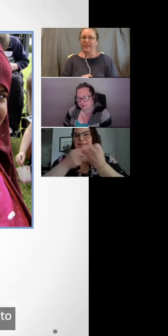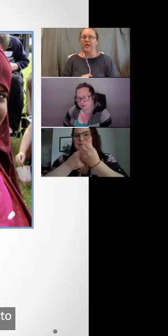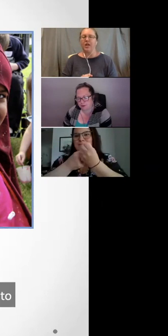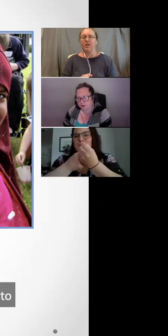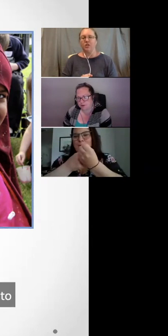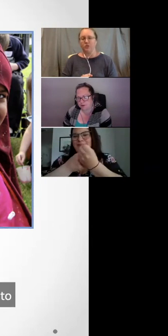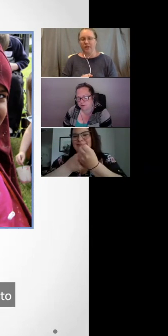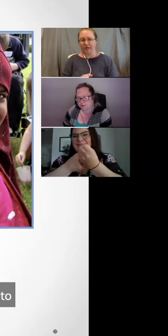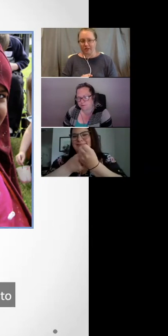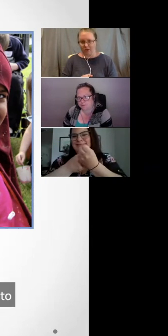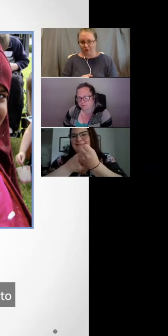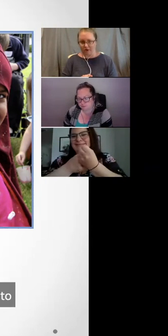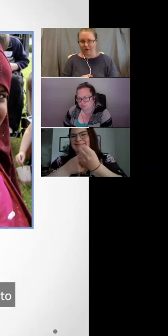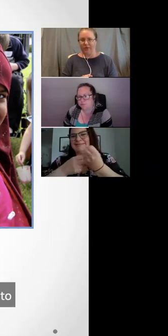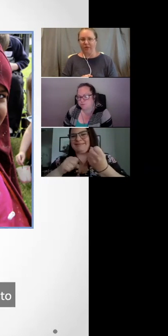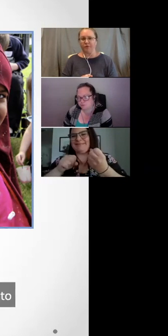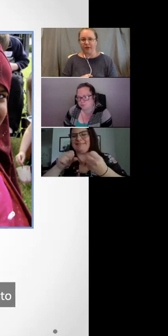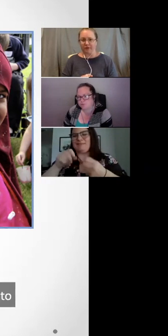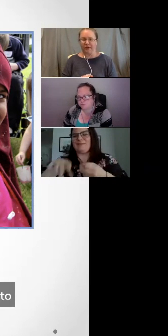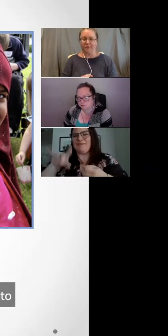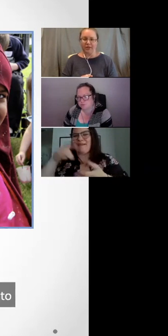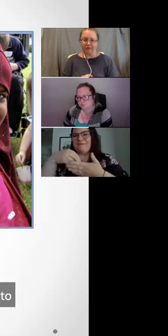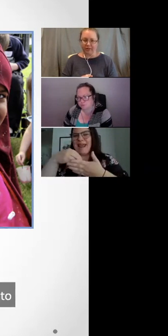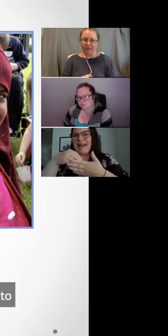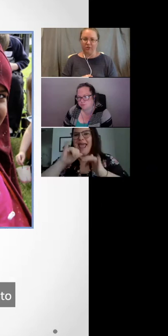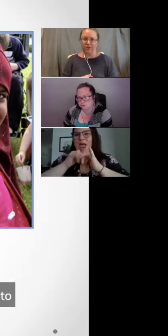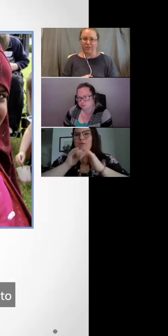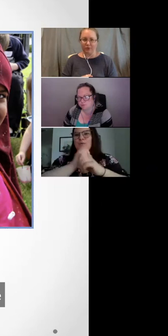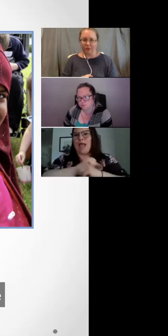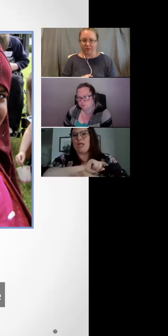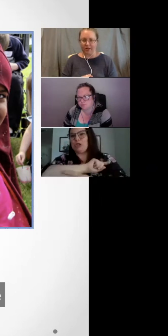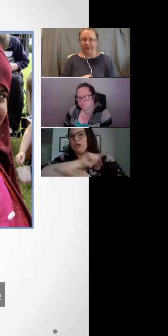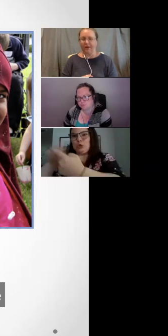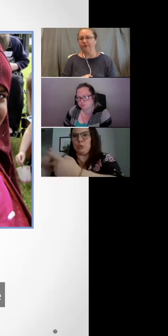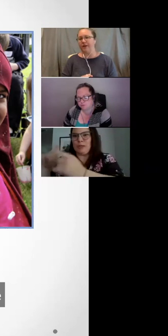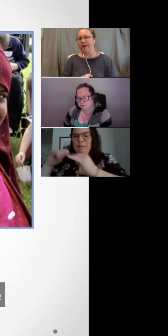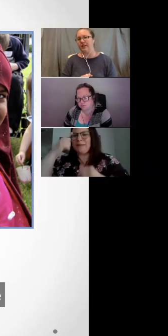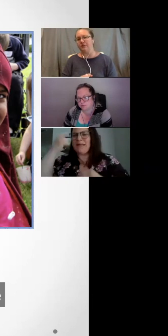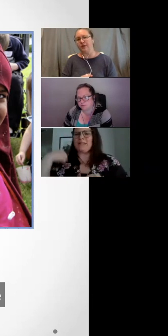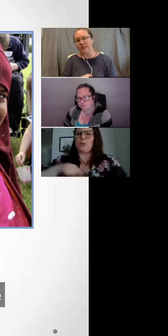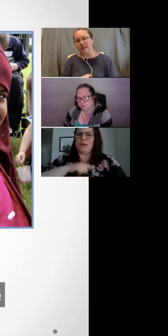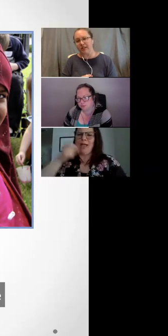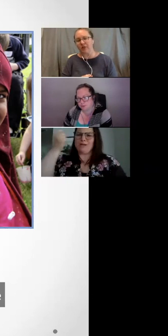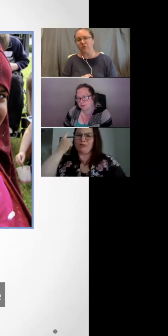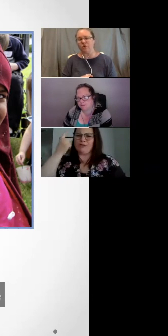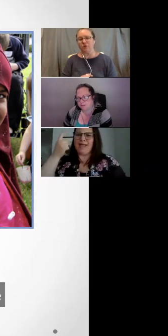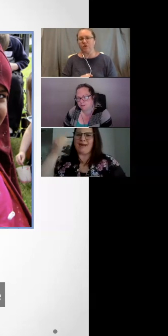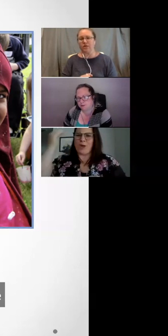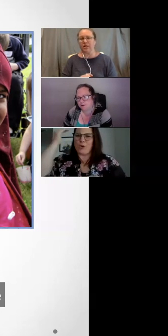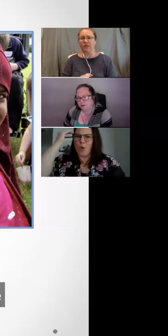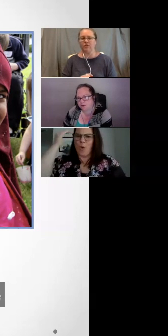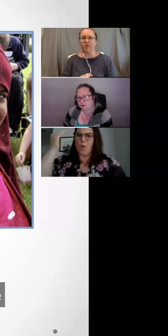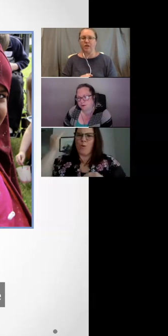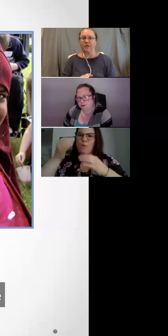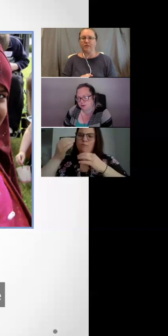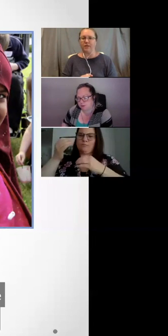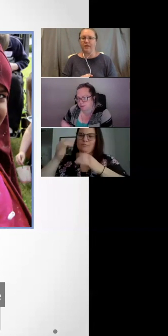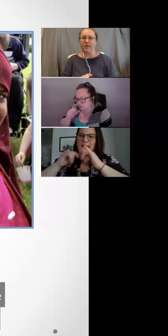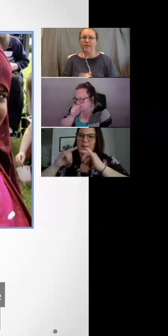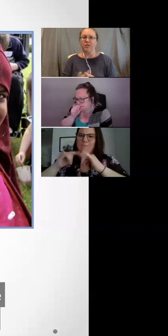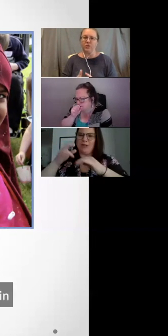Please do let us know, and we can provide a family navigator to support finding funding in order to get your